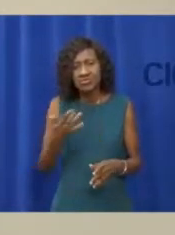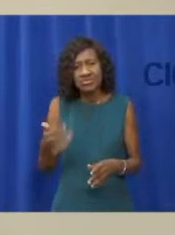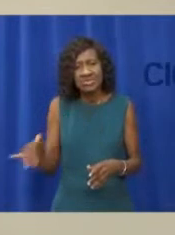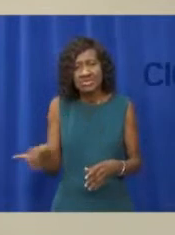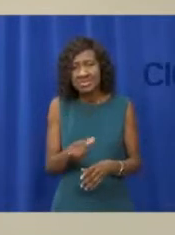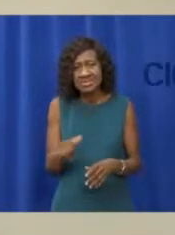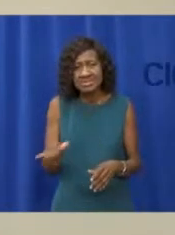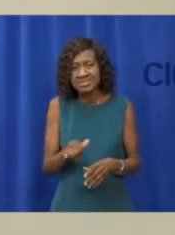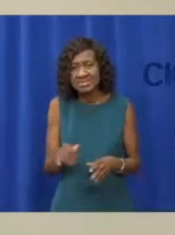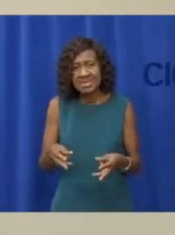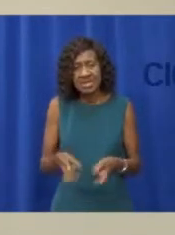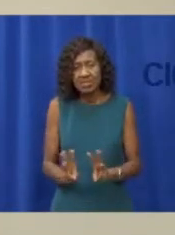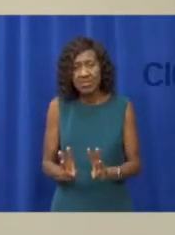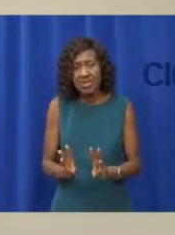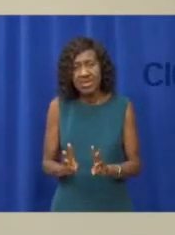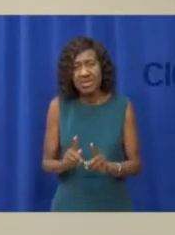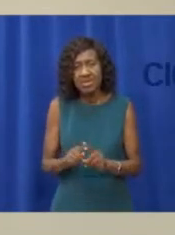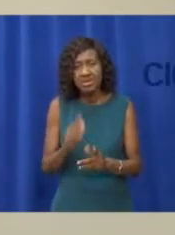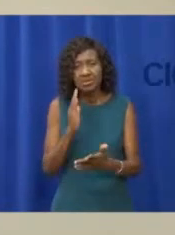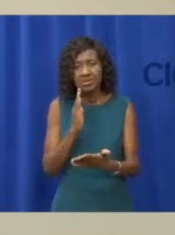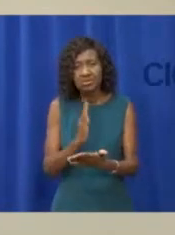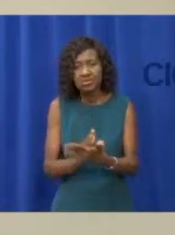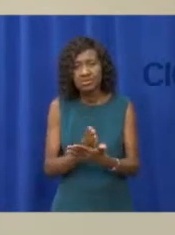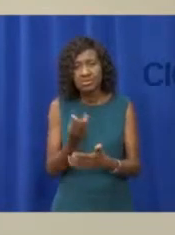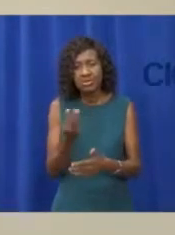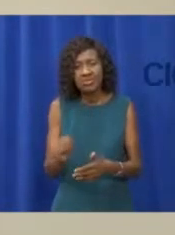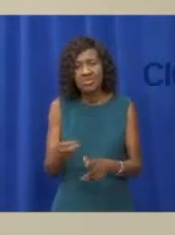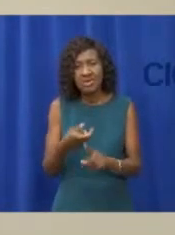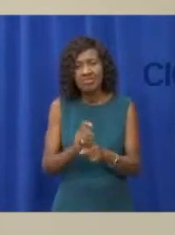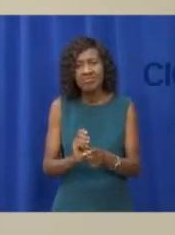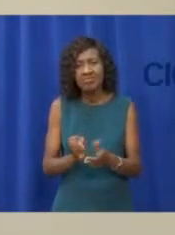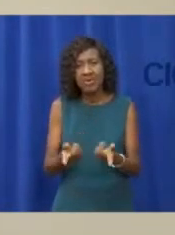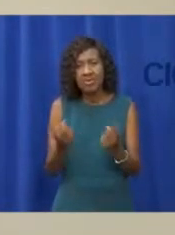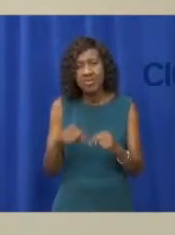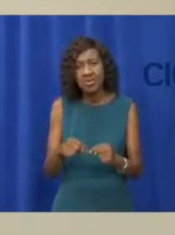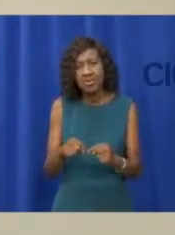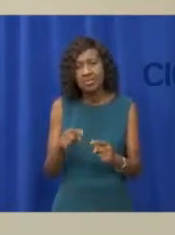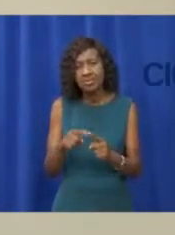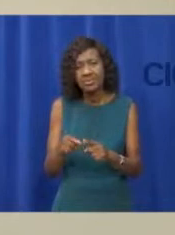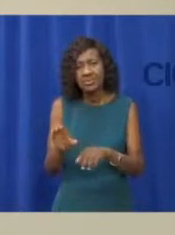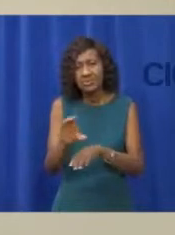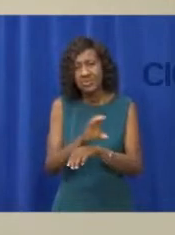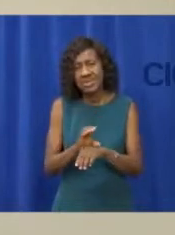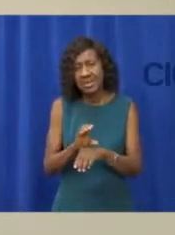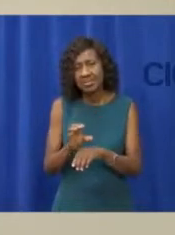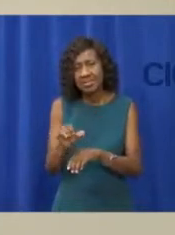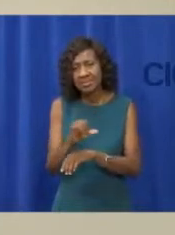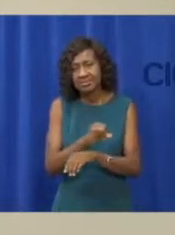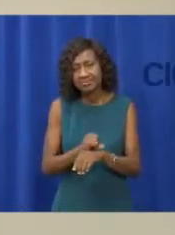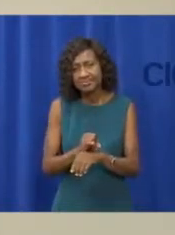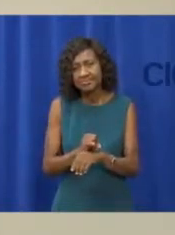about blocking them from coming to Cayman?